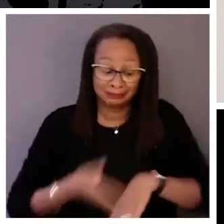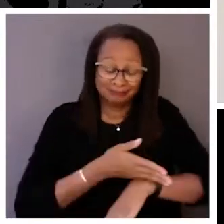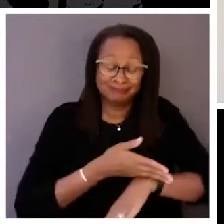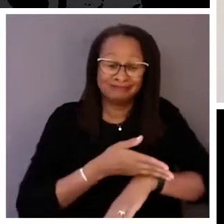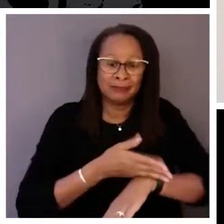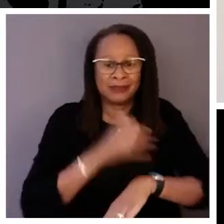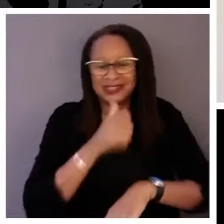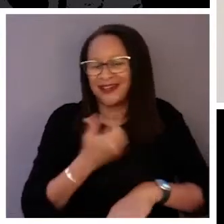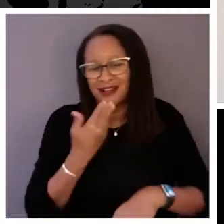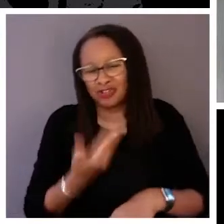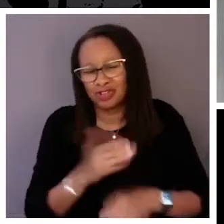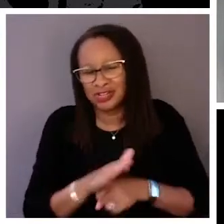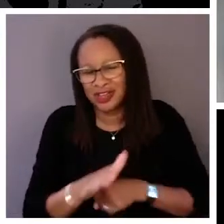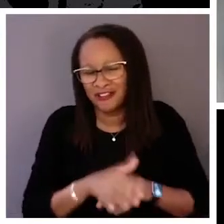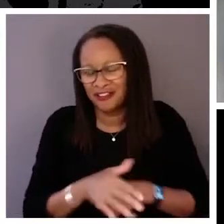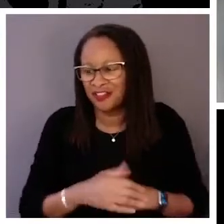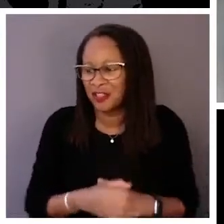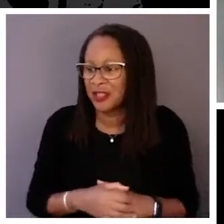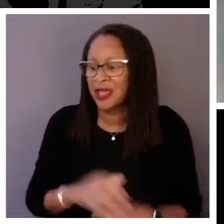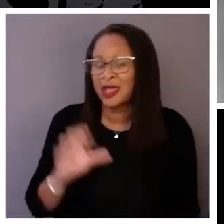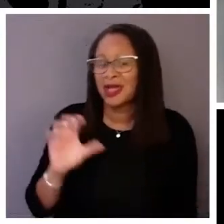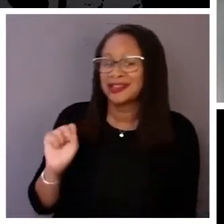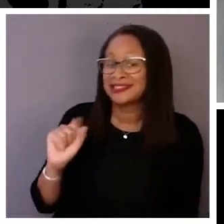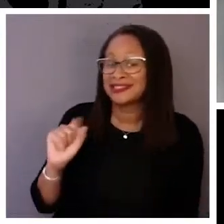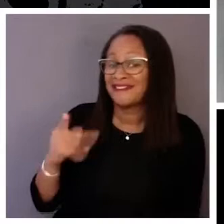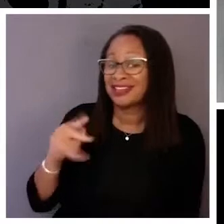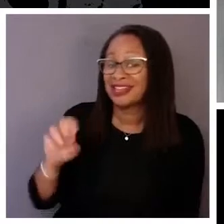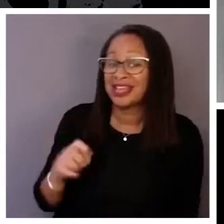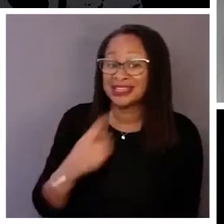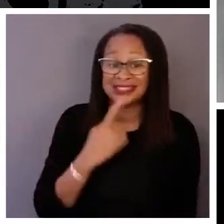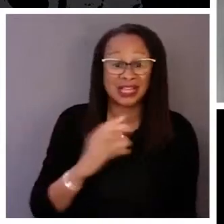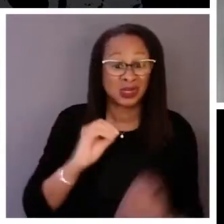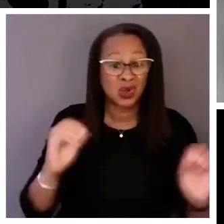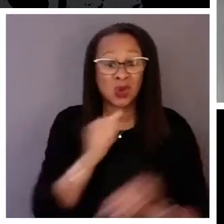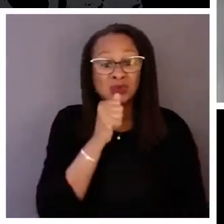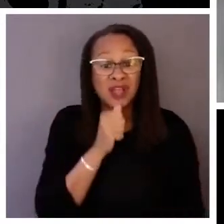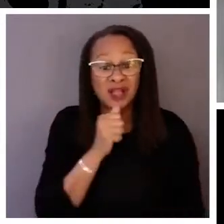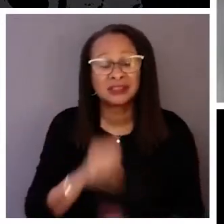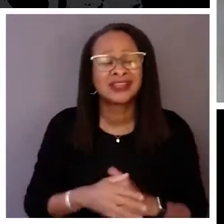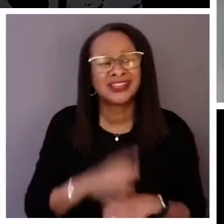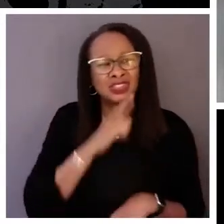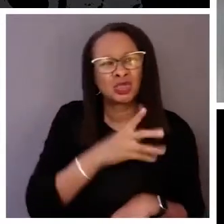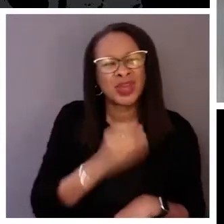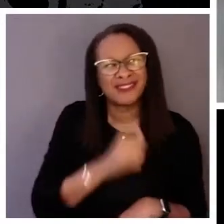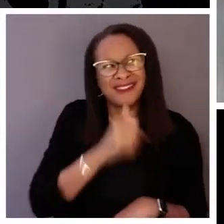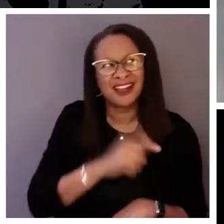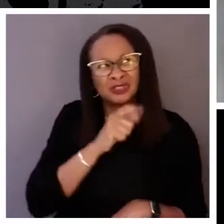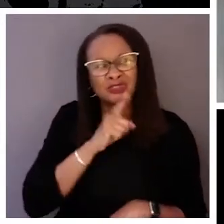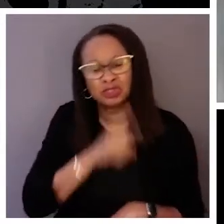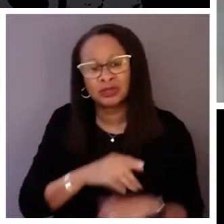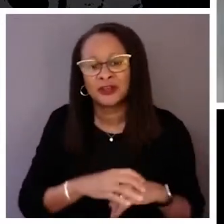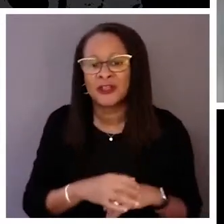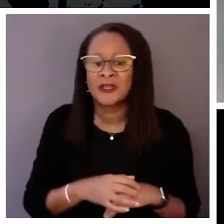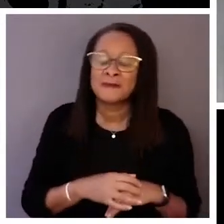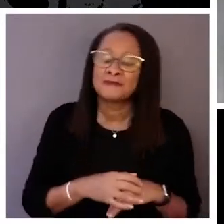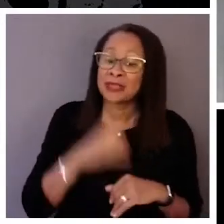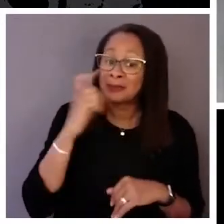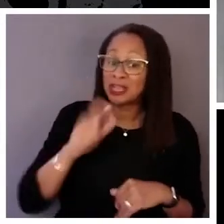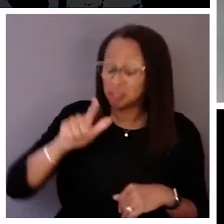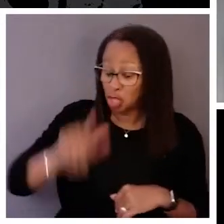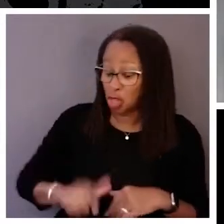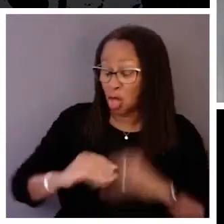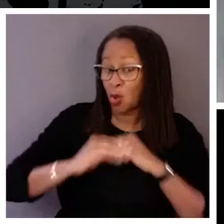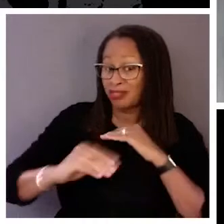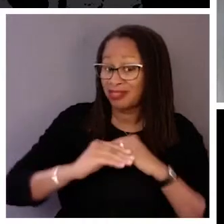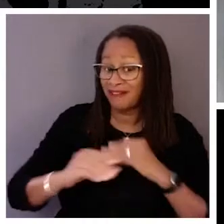it's still not good enough. Yeah, I was going to say about the no tolerance, like that's true and it's not true, especially in the room, because lower level